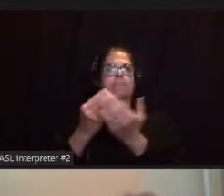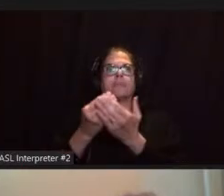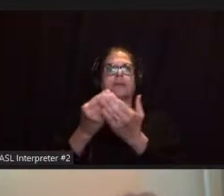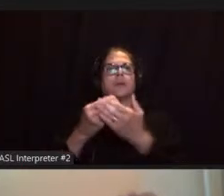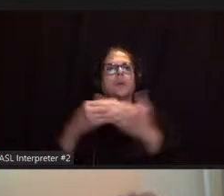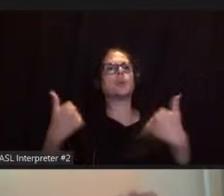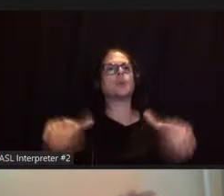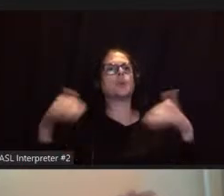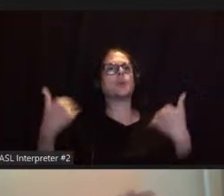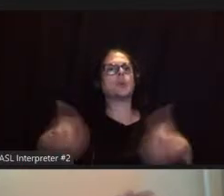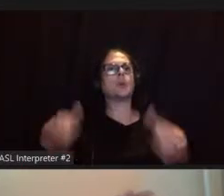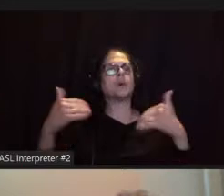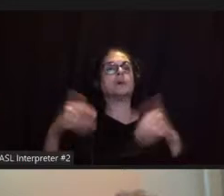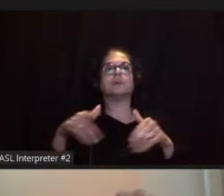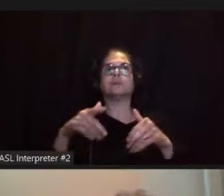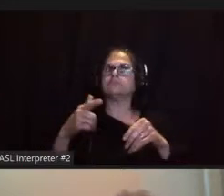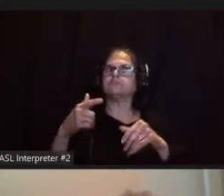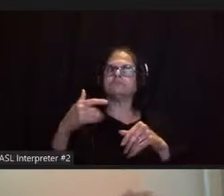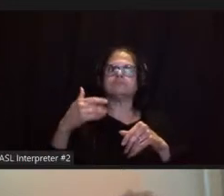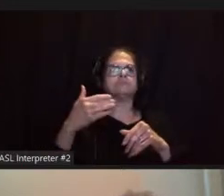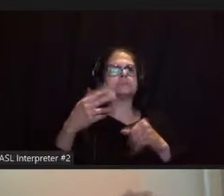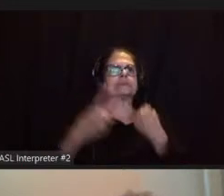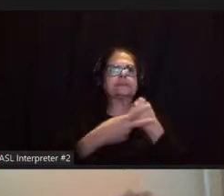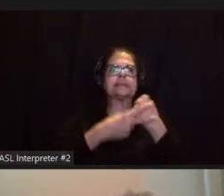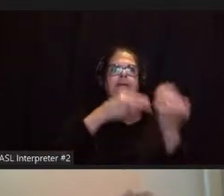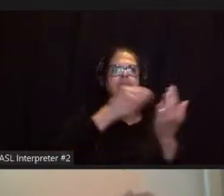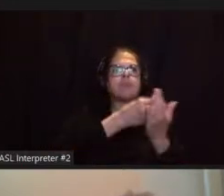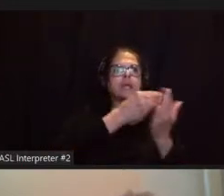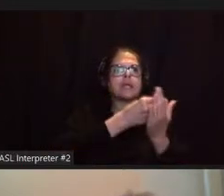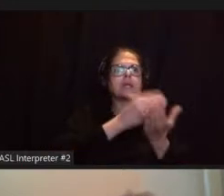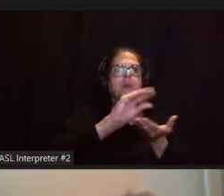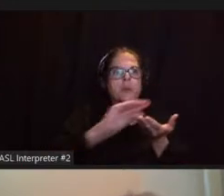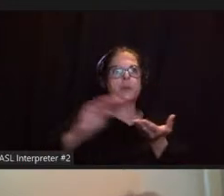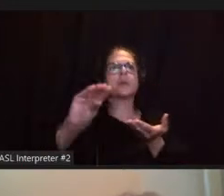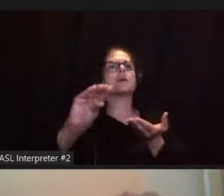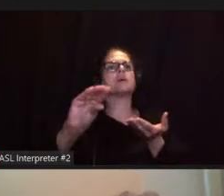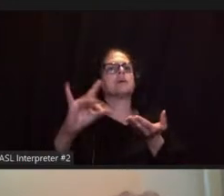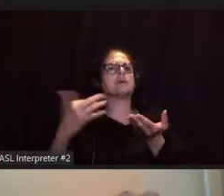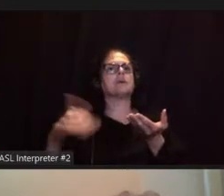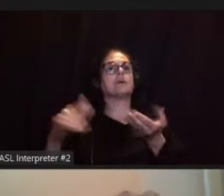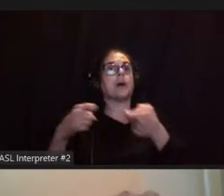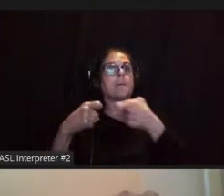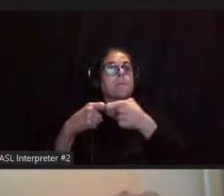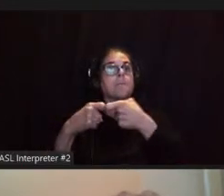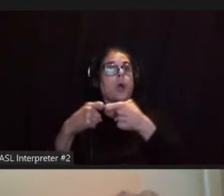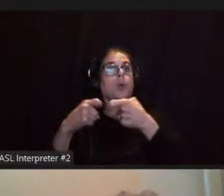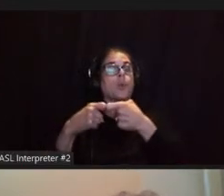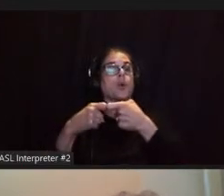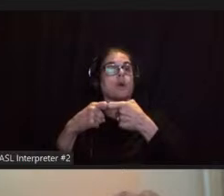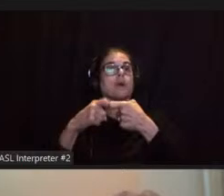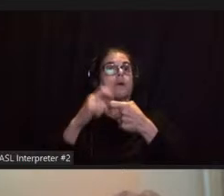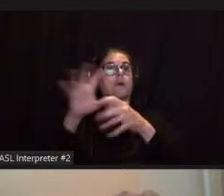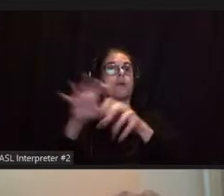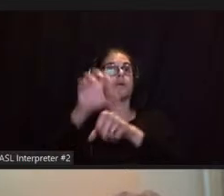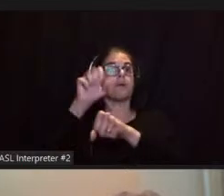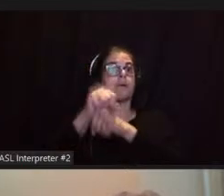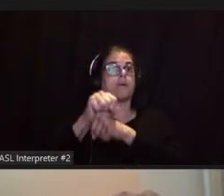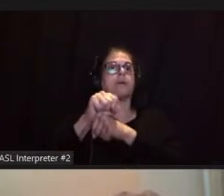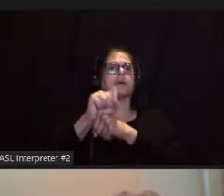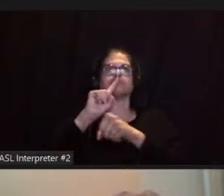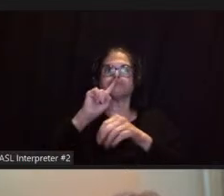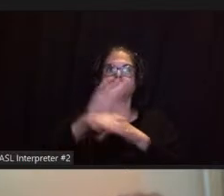big impact, I think long-term impact. And I'm power, I saw we're locked into 2024 even, right? And on the other two